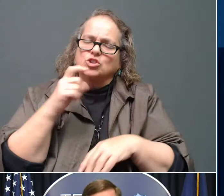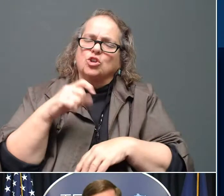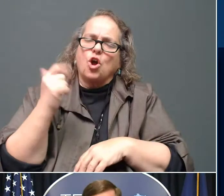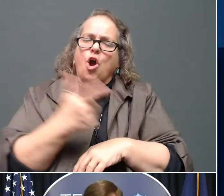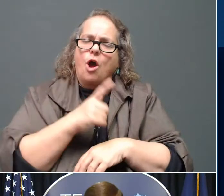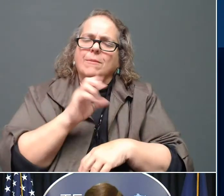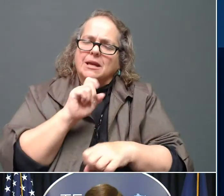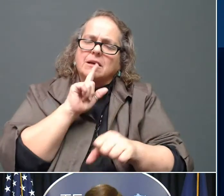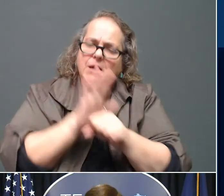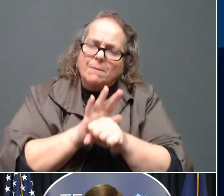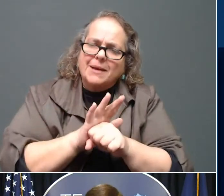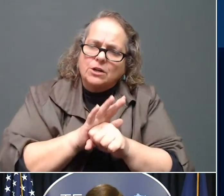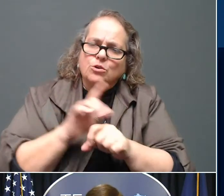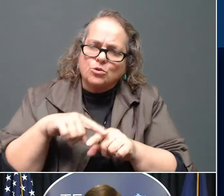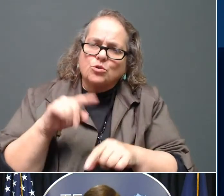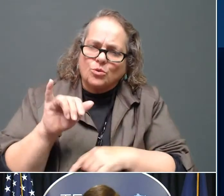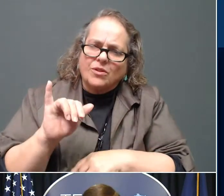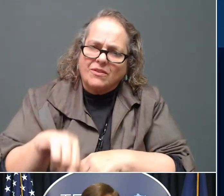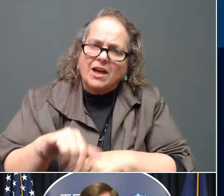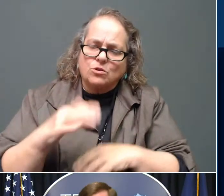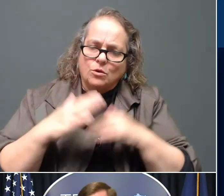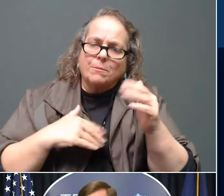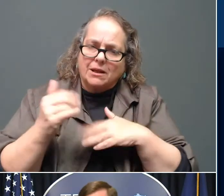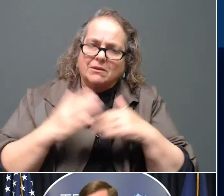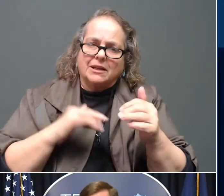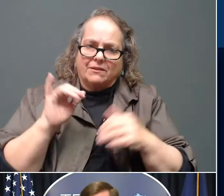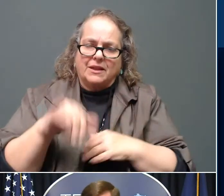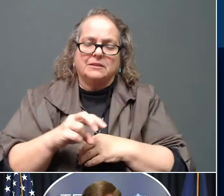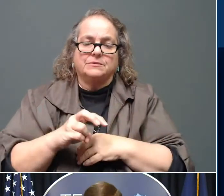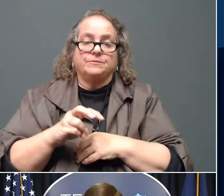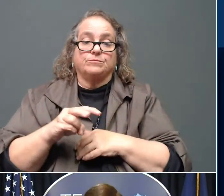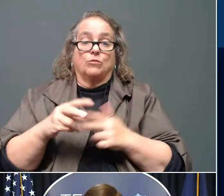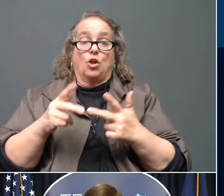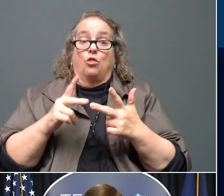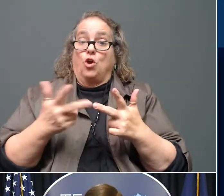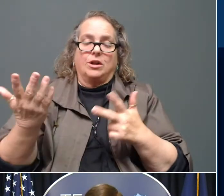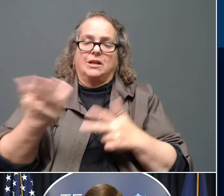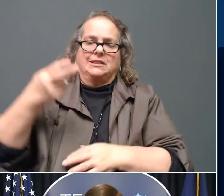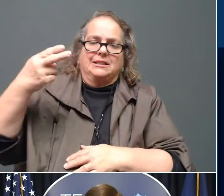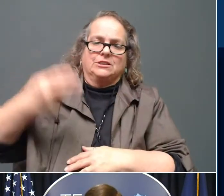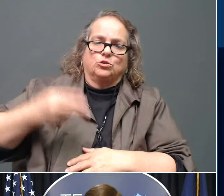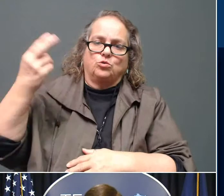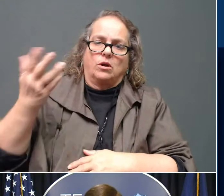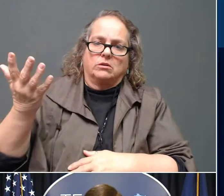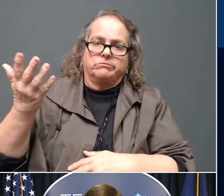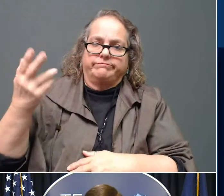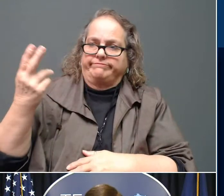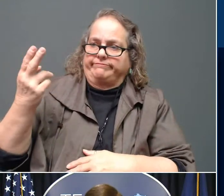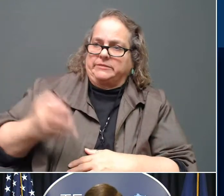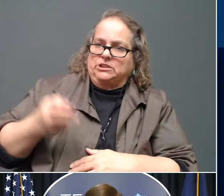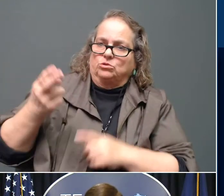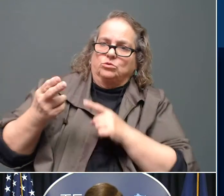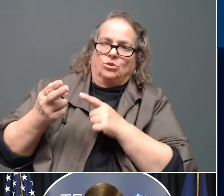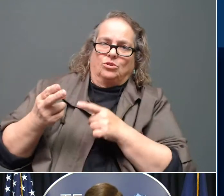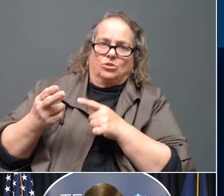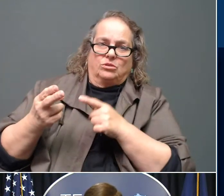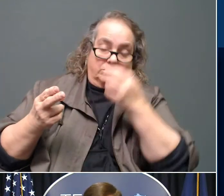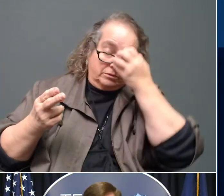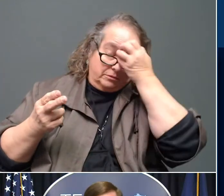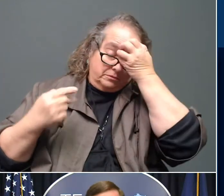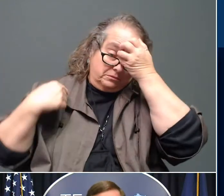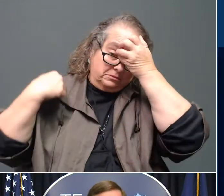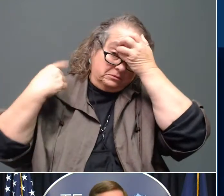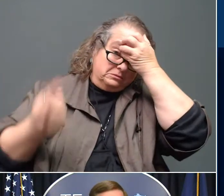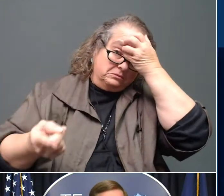be committed to building. And the third is historical. This is how our underserved